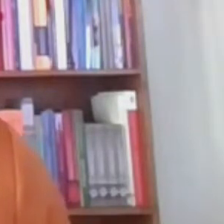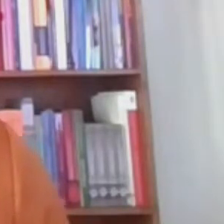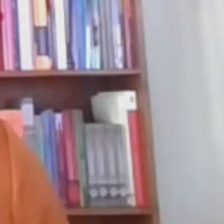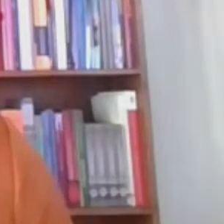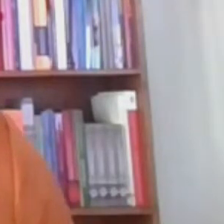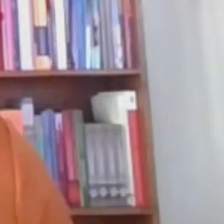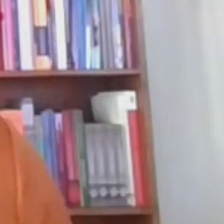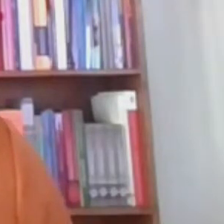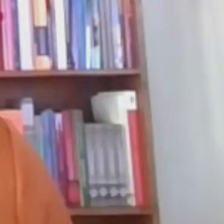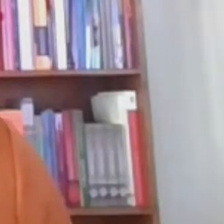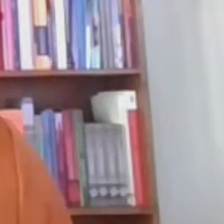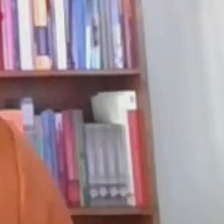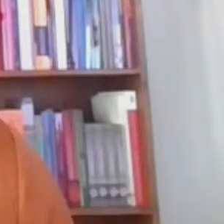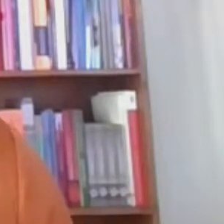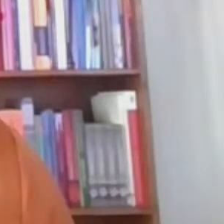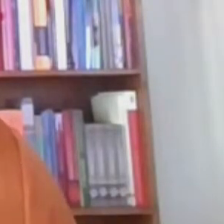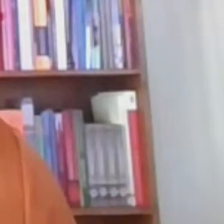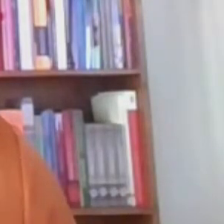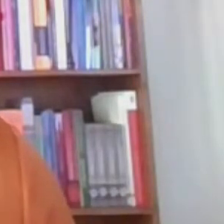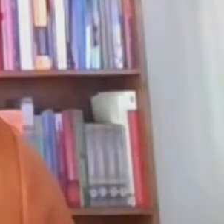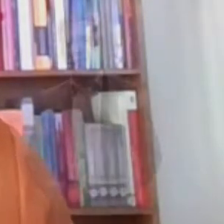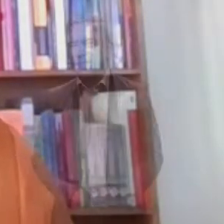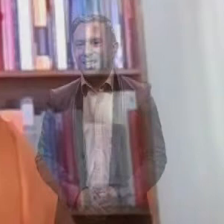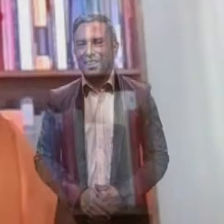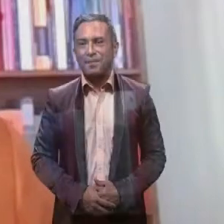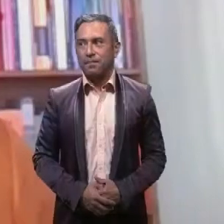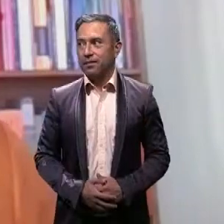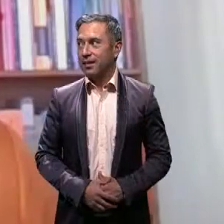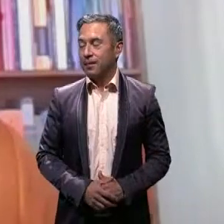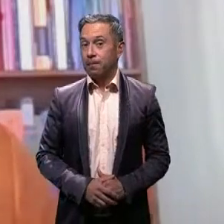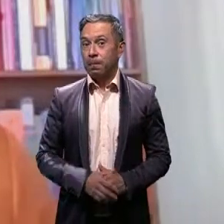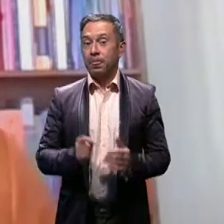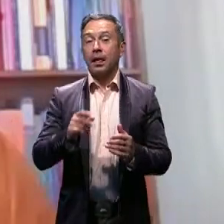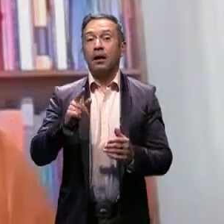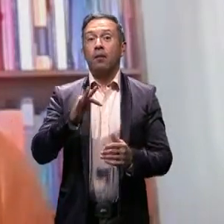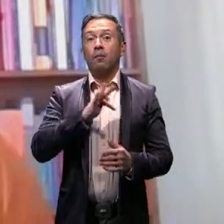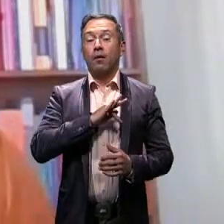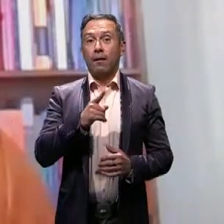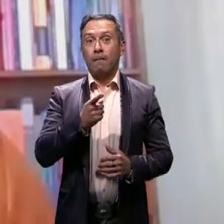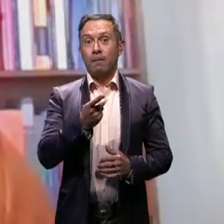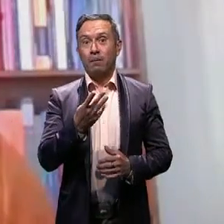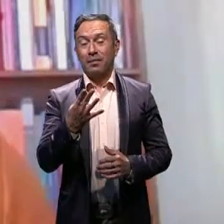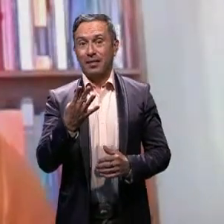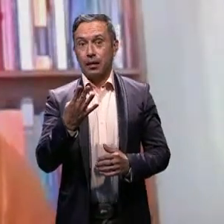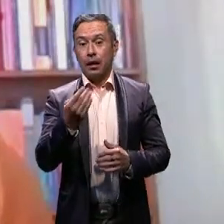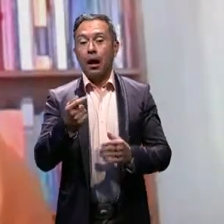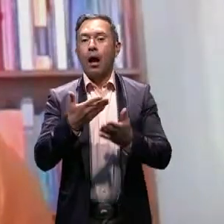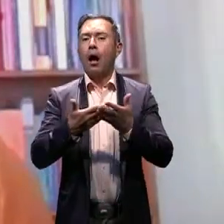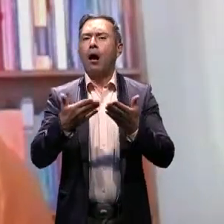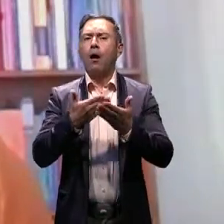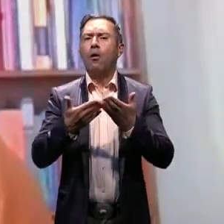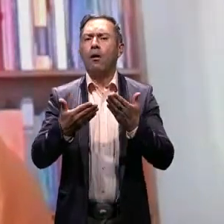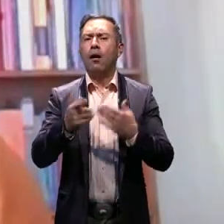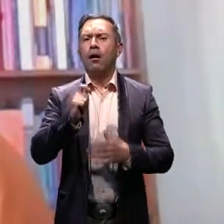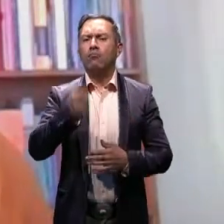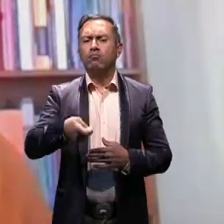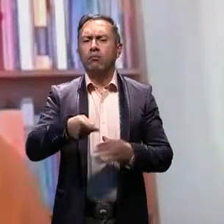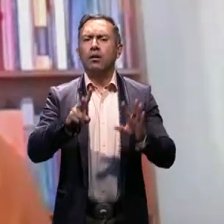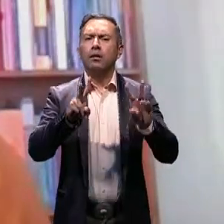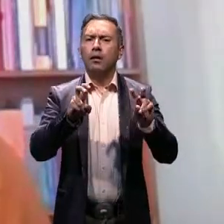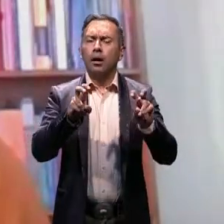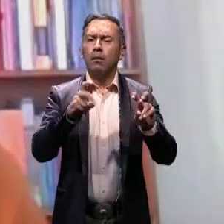Likewise, she said that we should have 3 lines of action